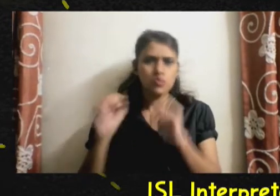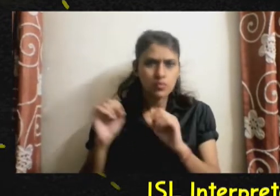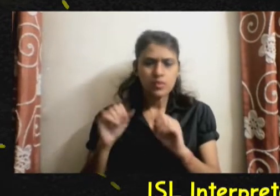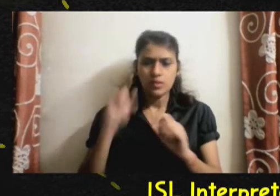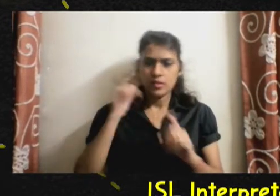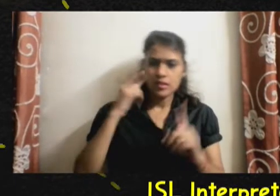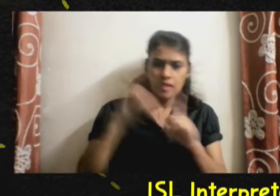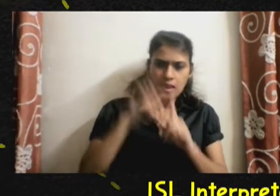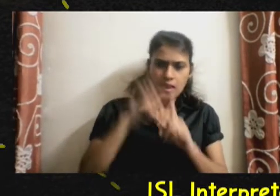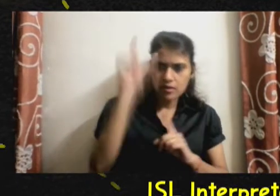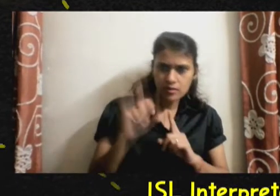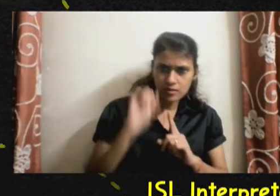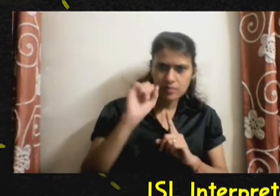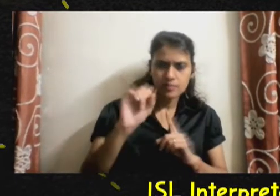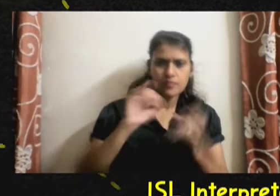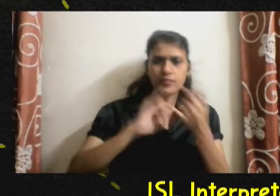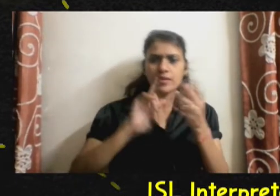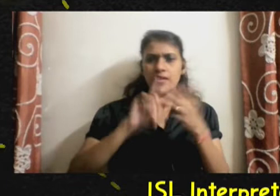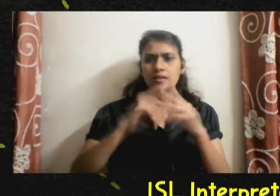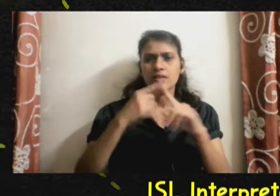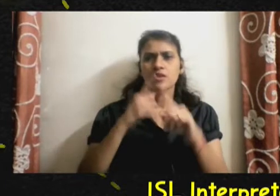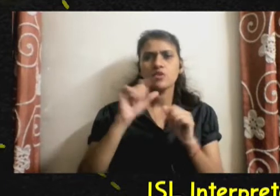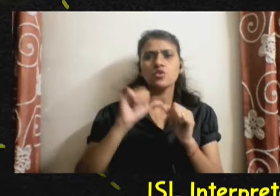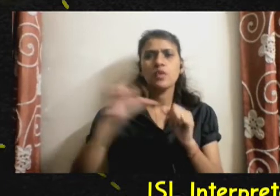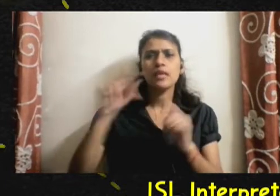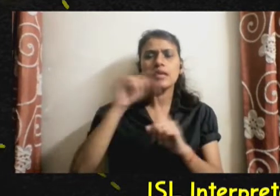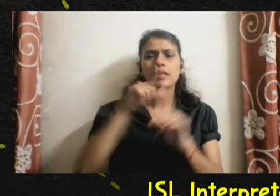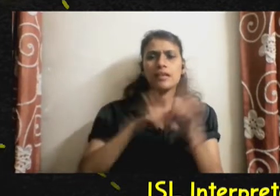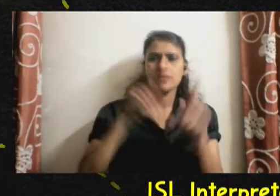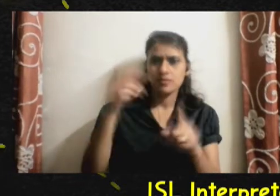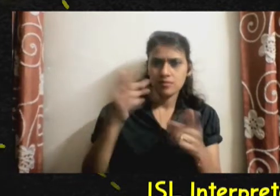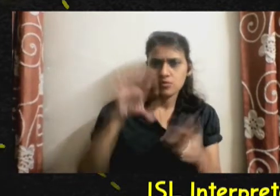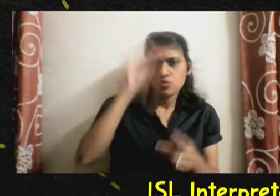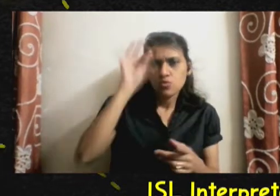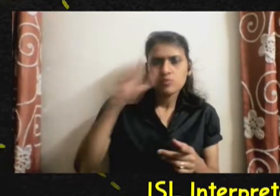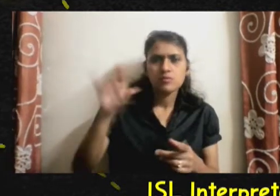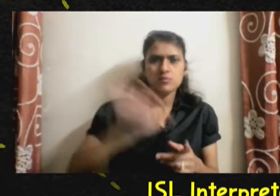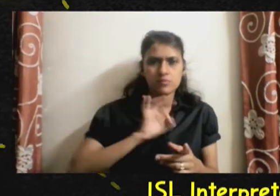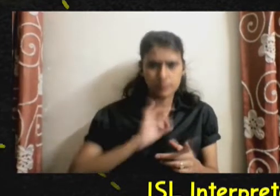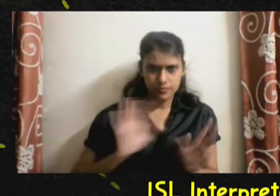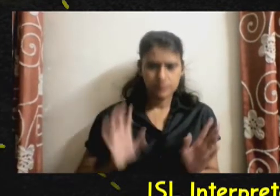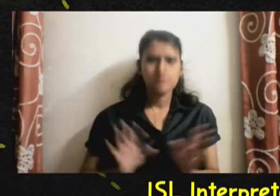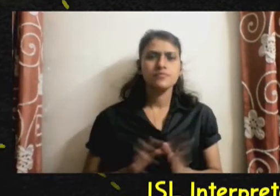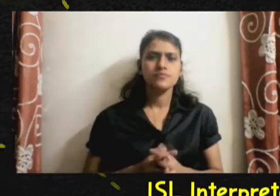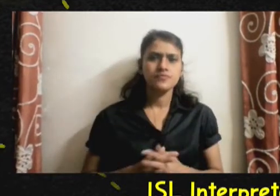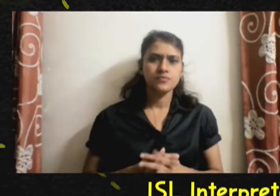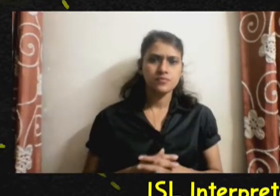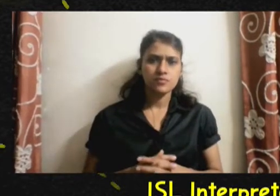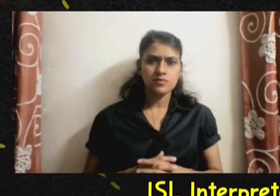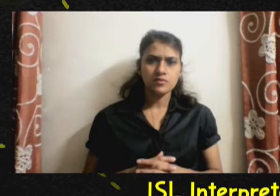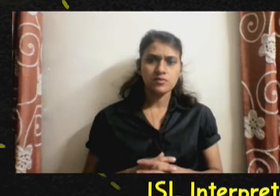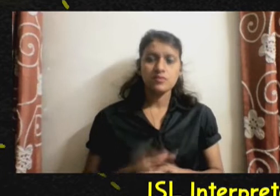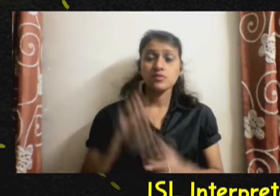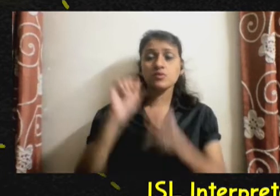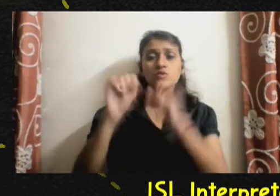identity can look like. So we're only facilitating a small aspect of their life in order for them to proceed and make the